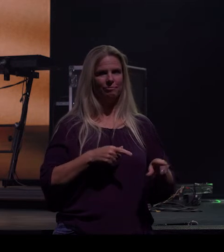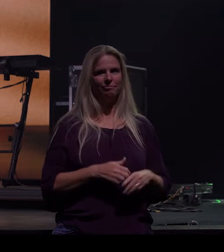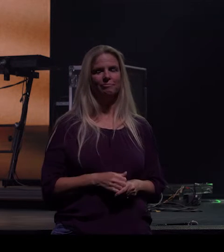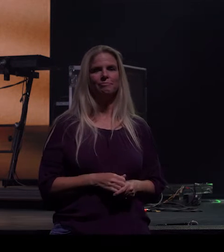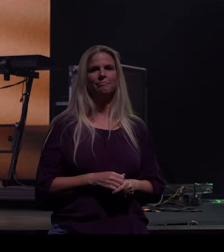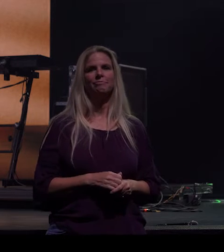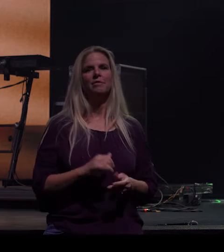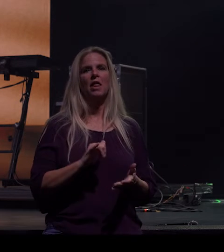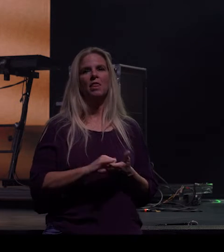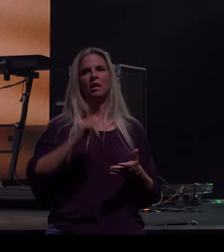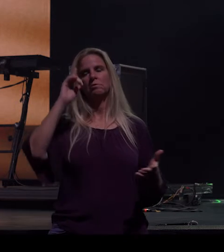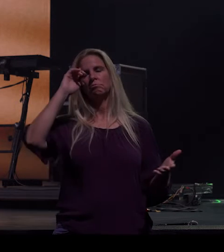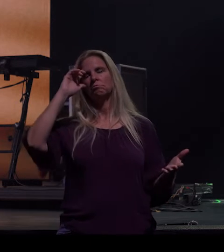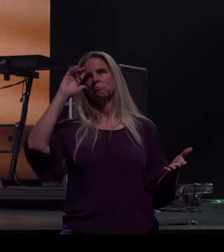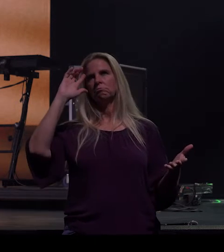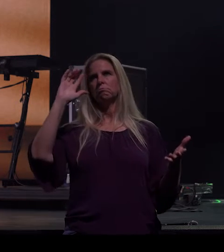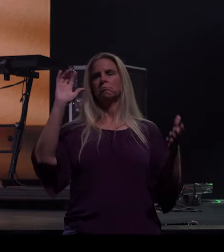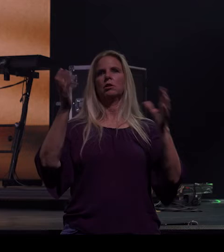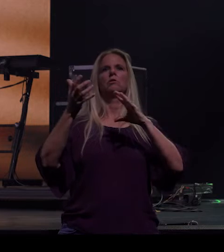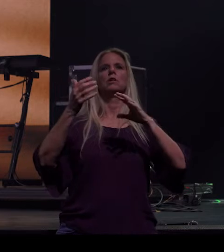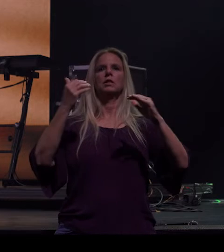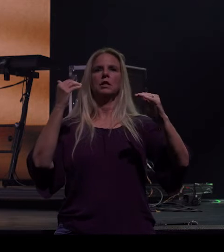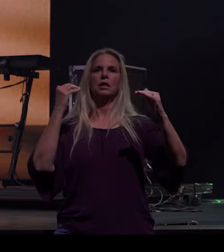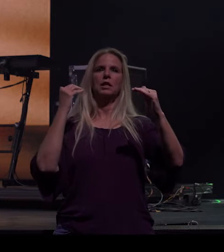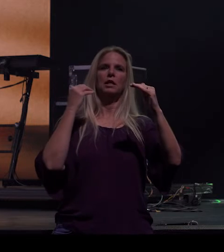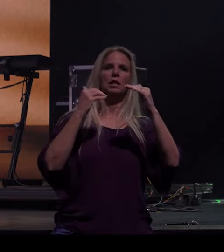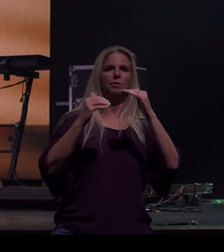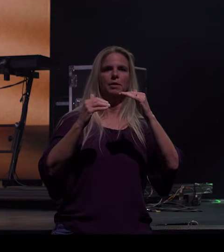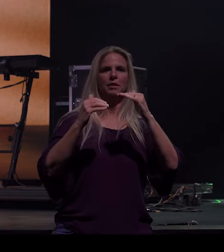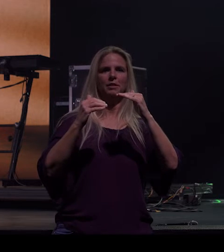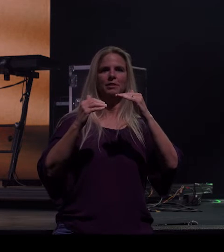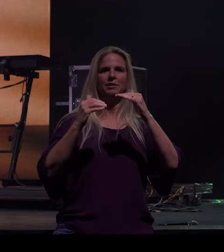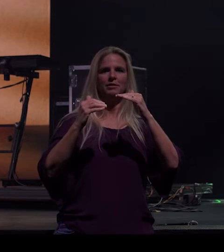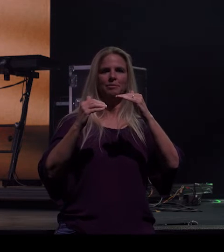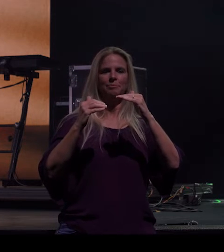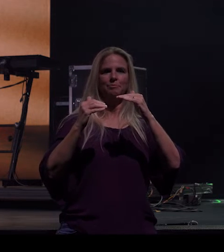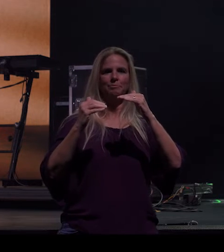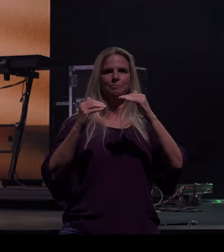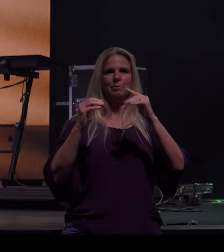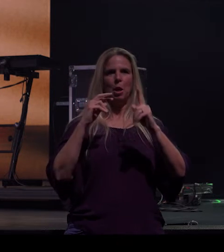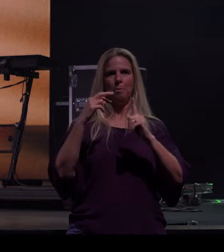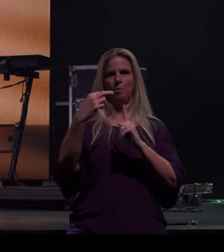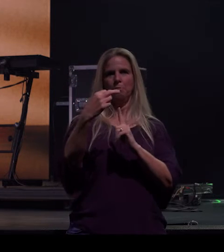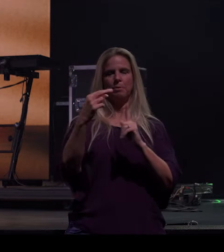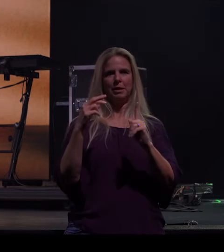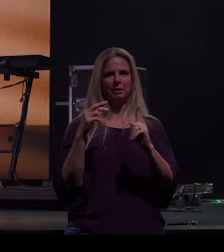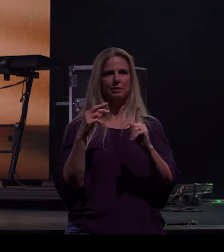That is a crazy, limited way of thinking.